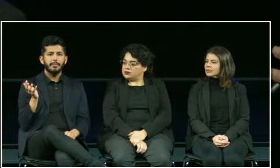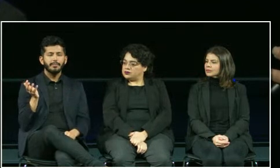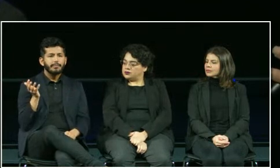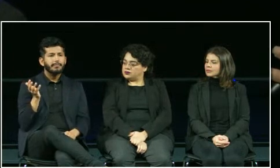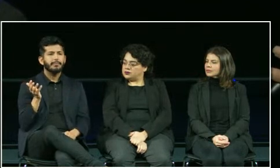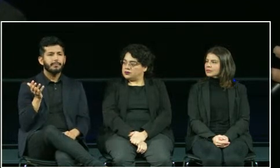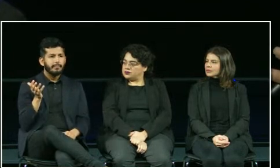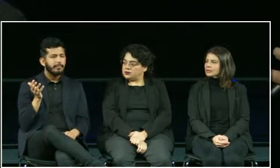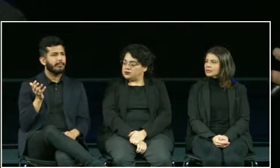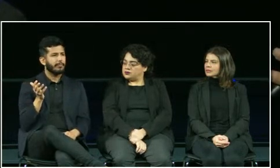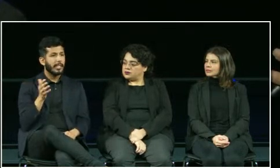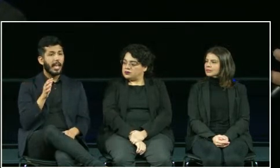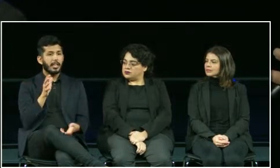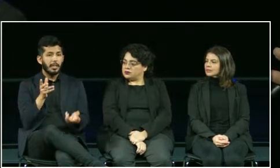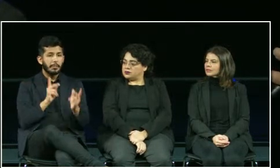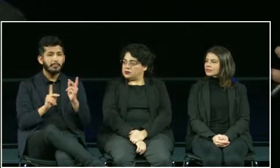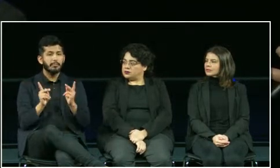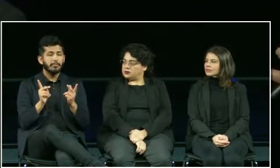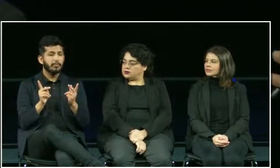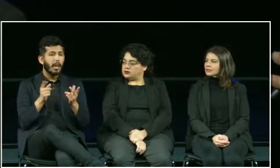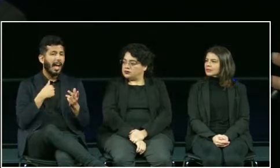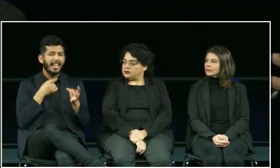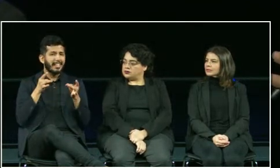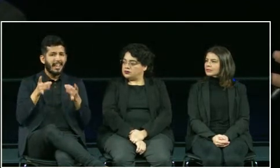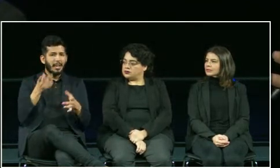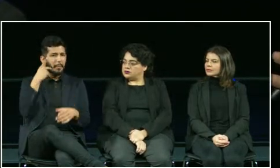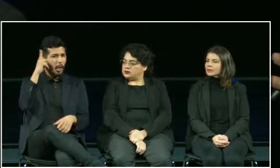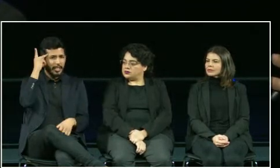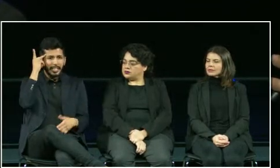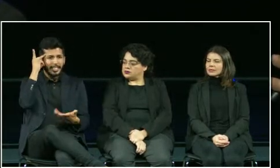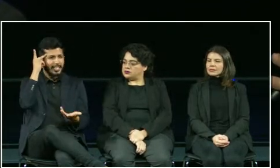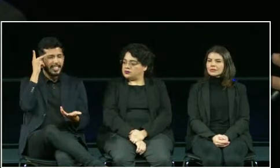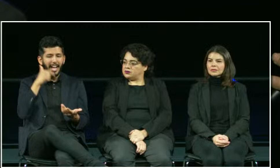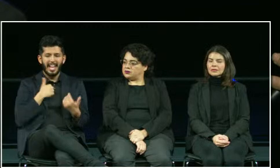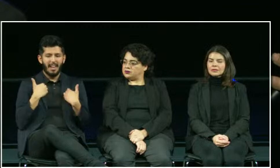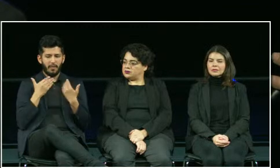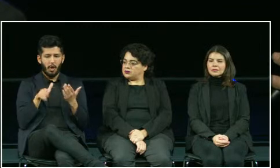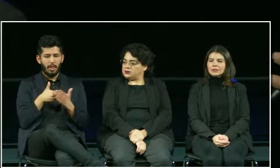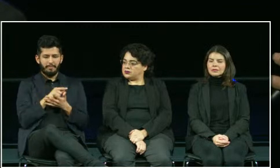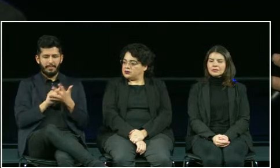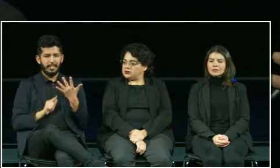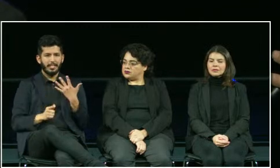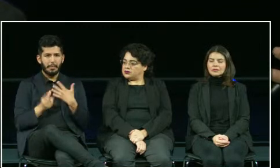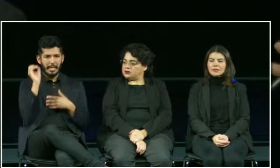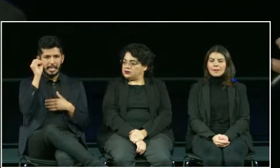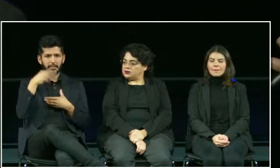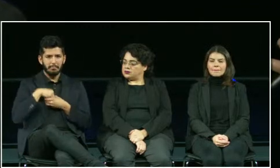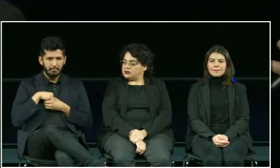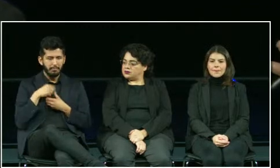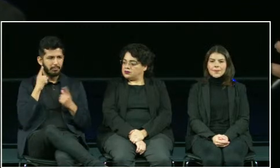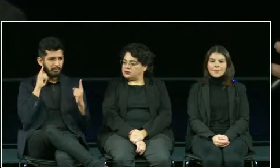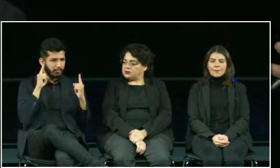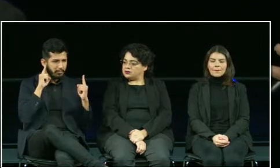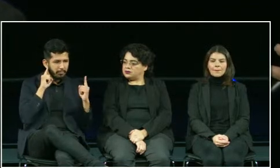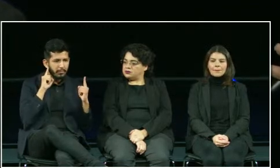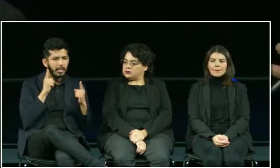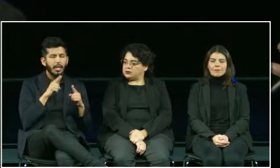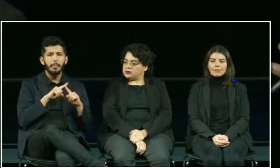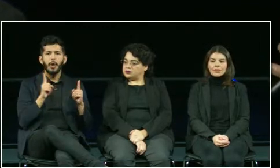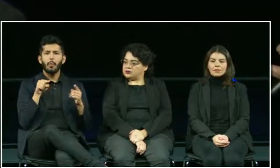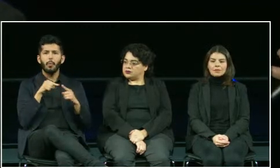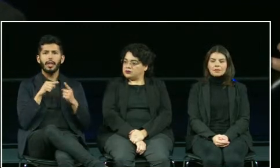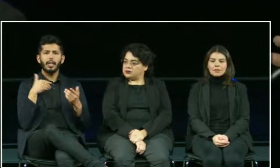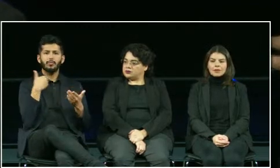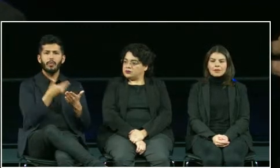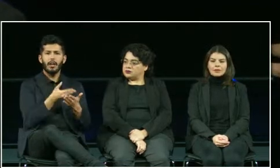this. And but I hate politics, I had all these things, but when I went home, it's like you hear